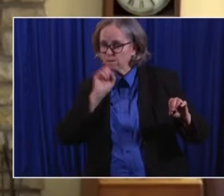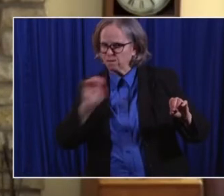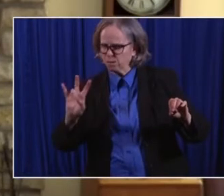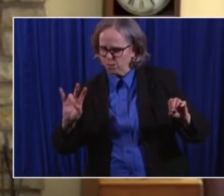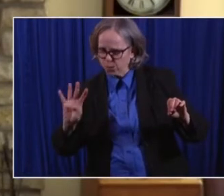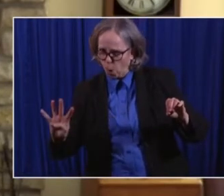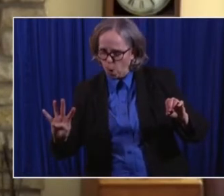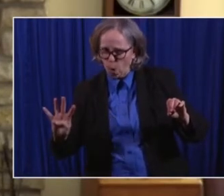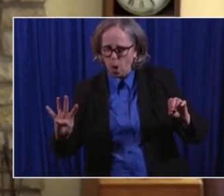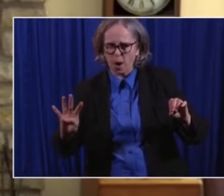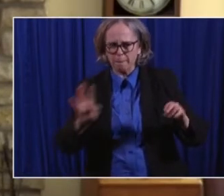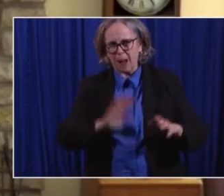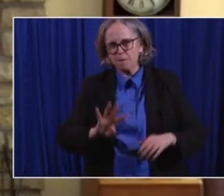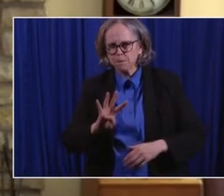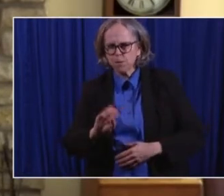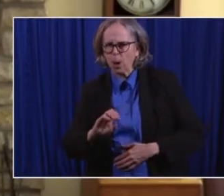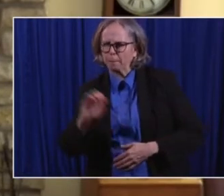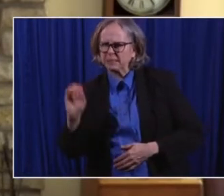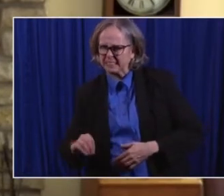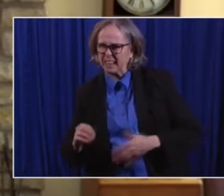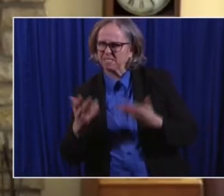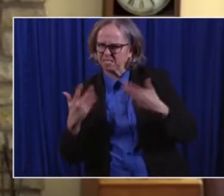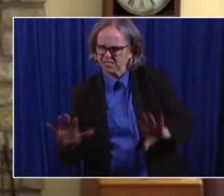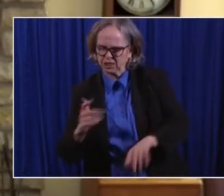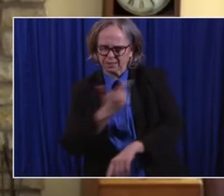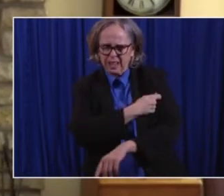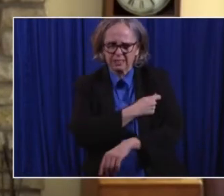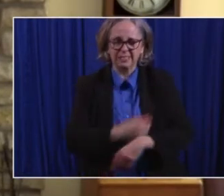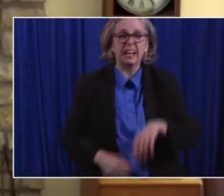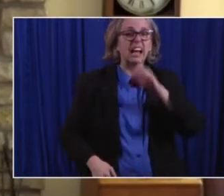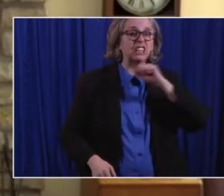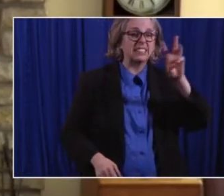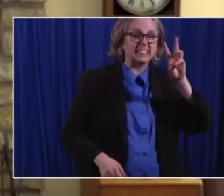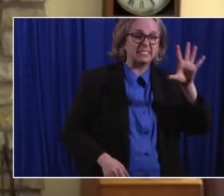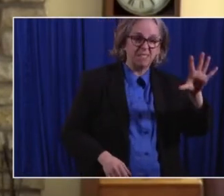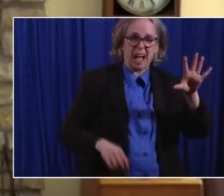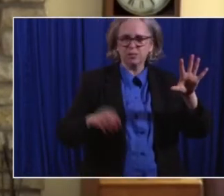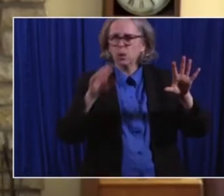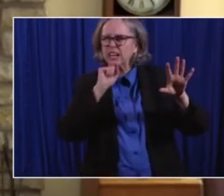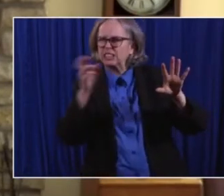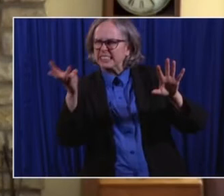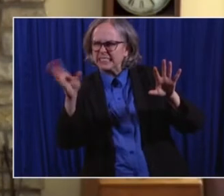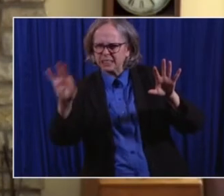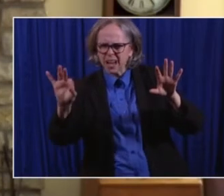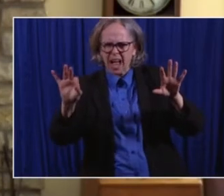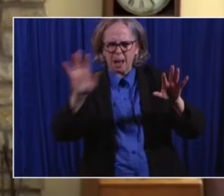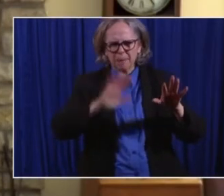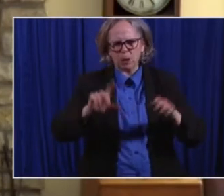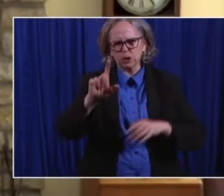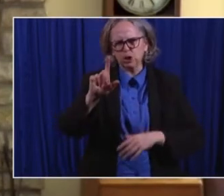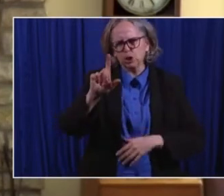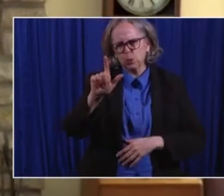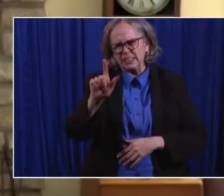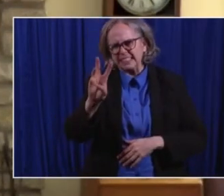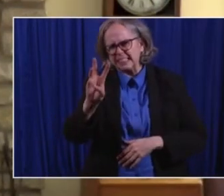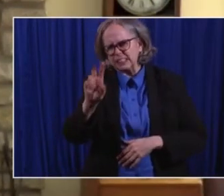40%. And those 65 to 69, we are at 26, almost